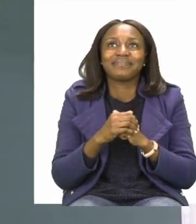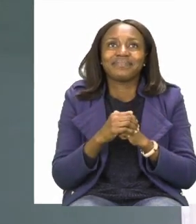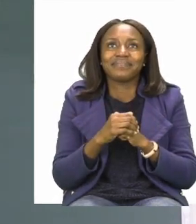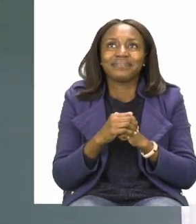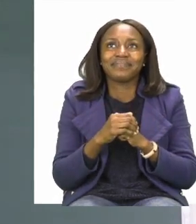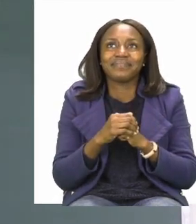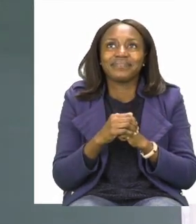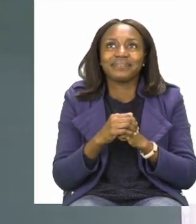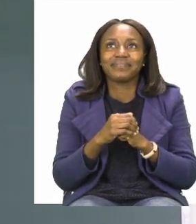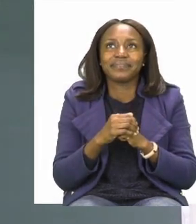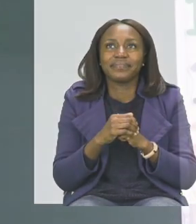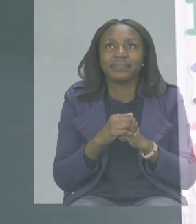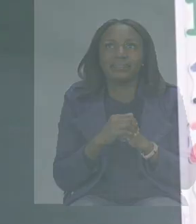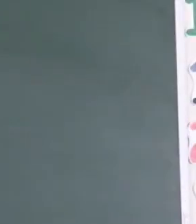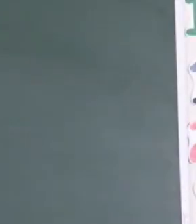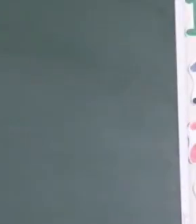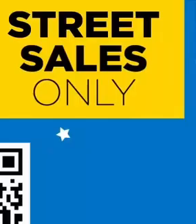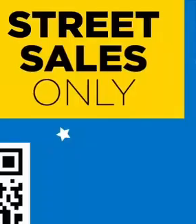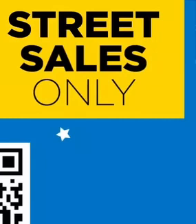break.